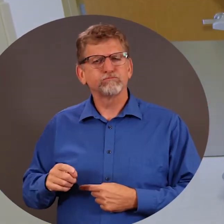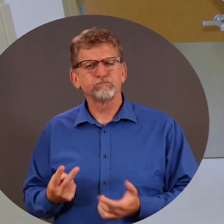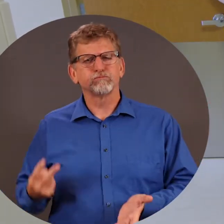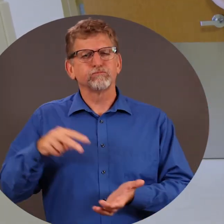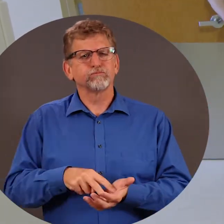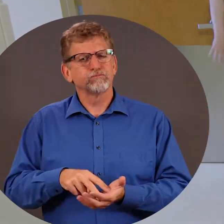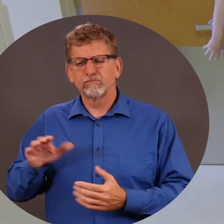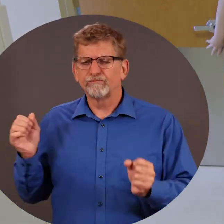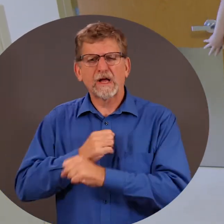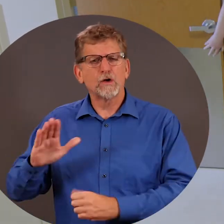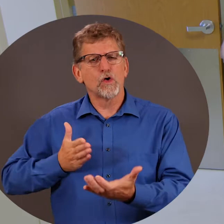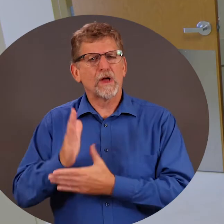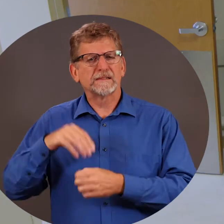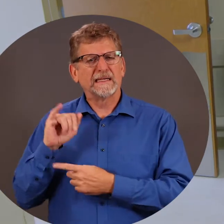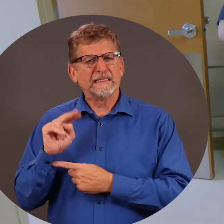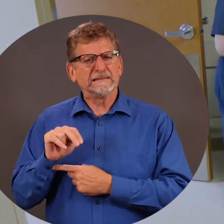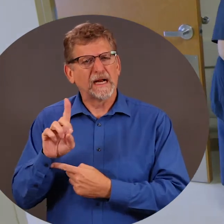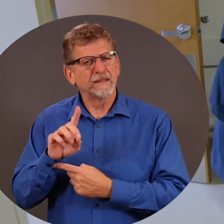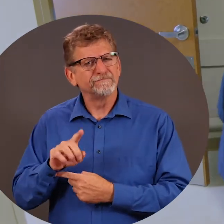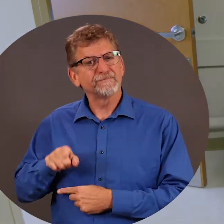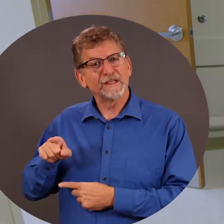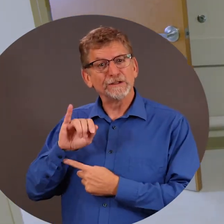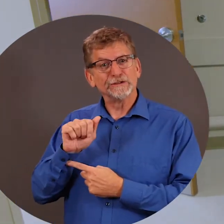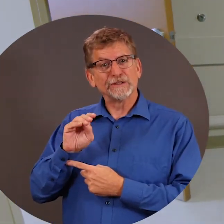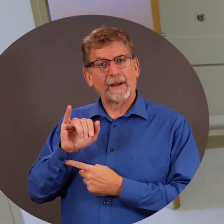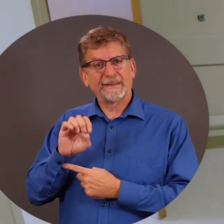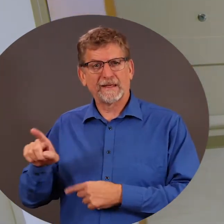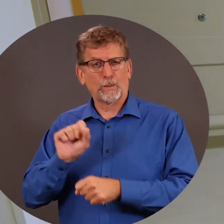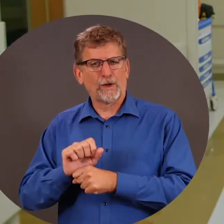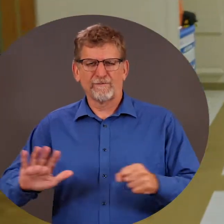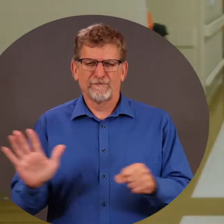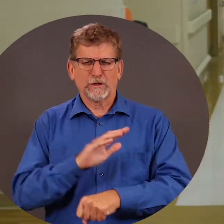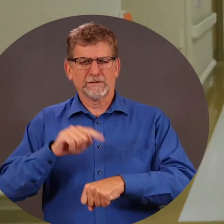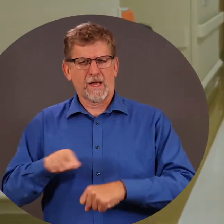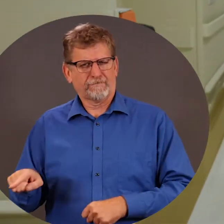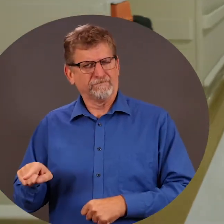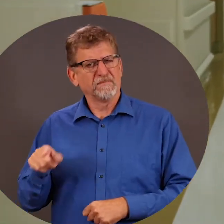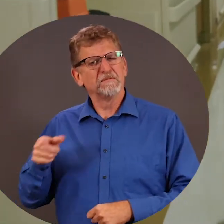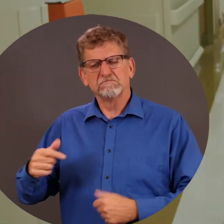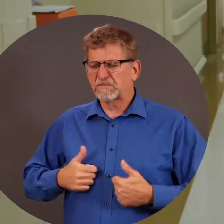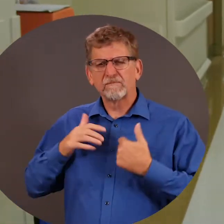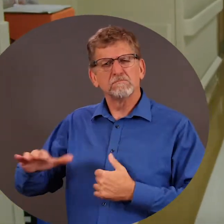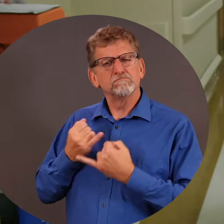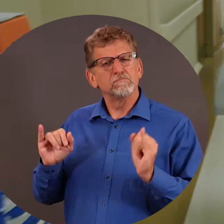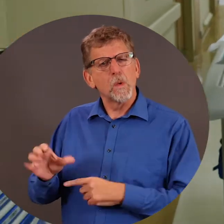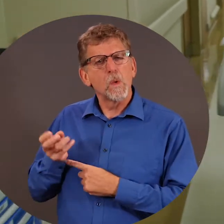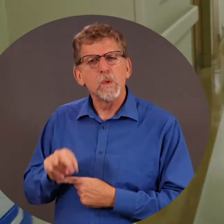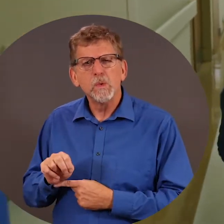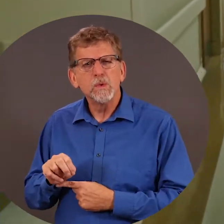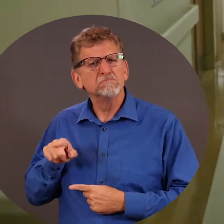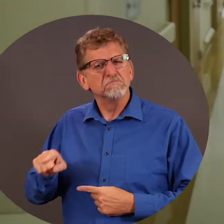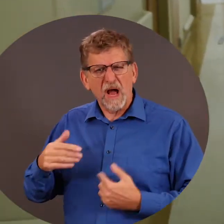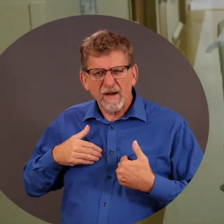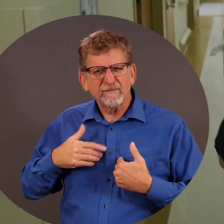This is the story of how Jamie Beck stood up for her rights in Indiana. Jamie works a full-time job and lives on her own. She